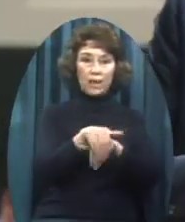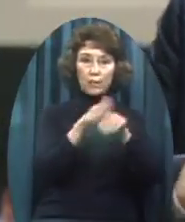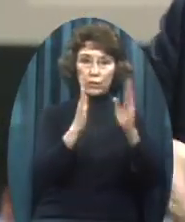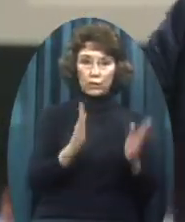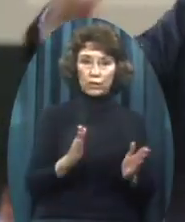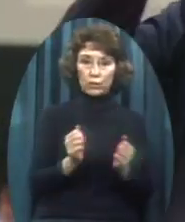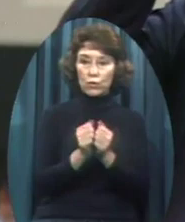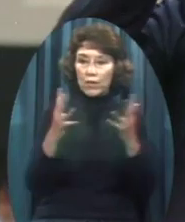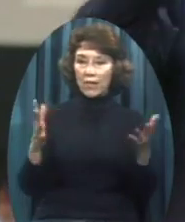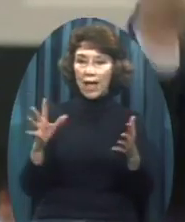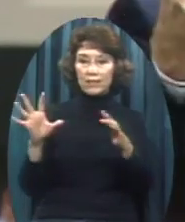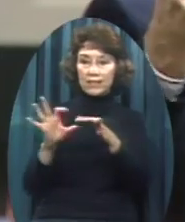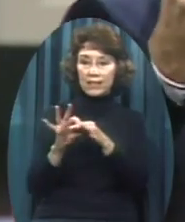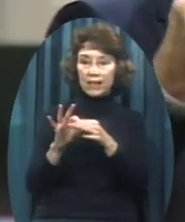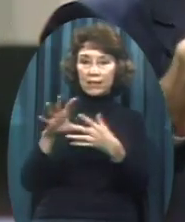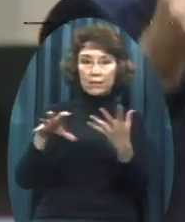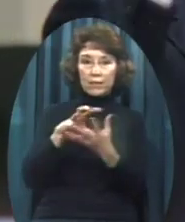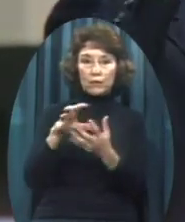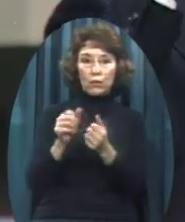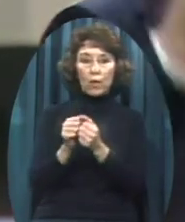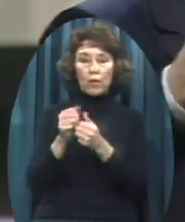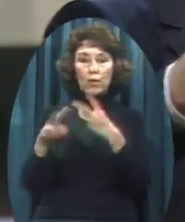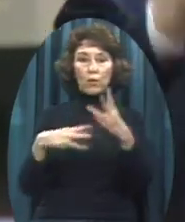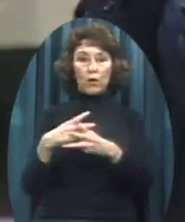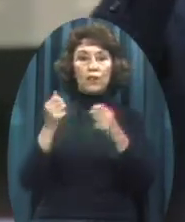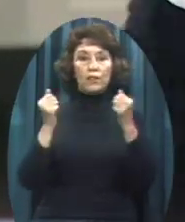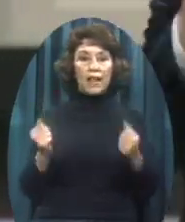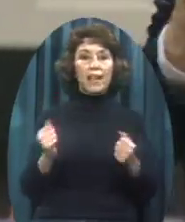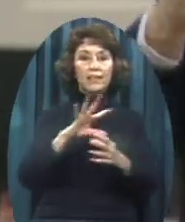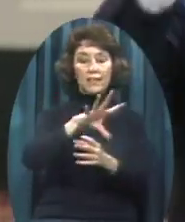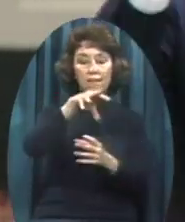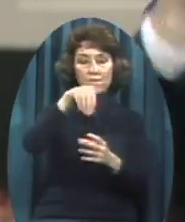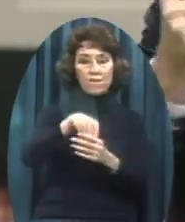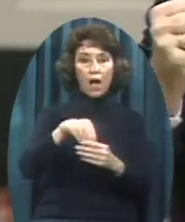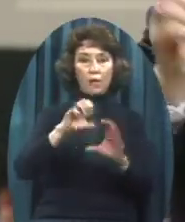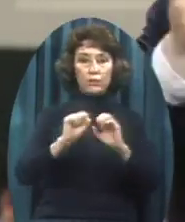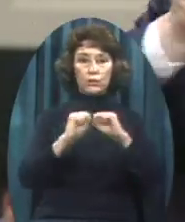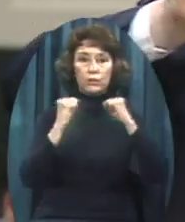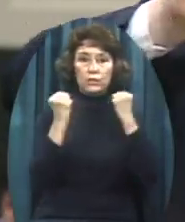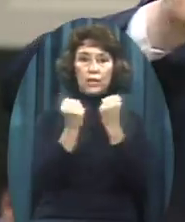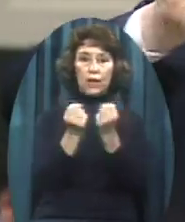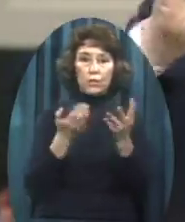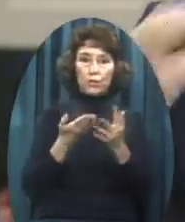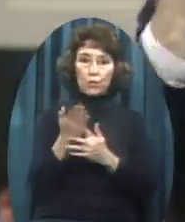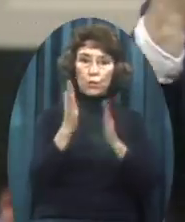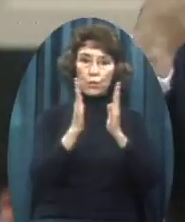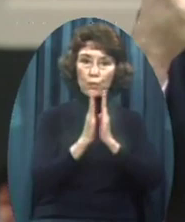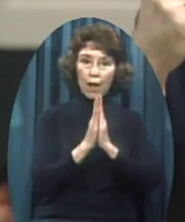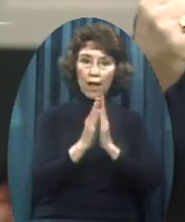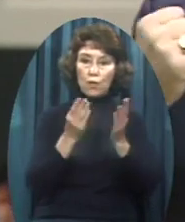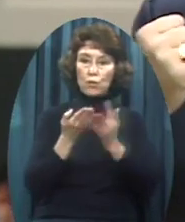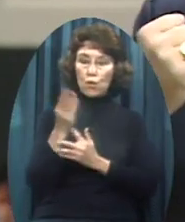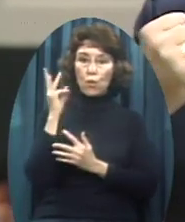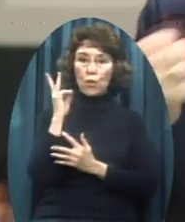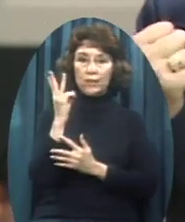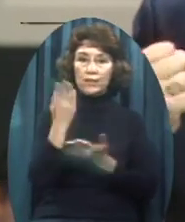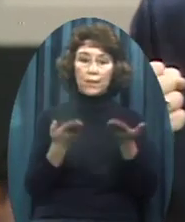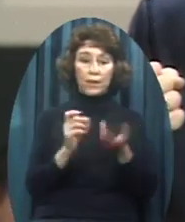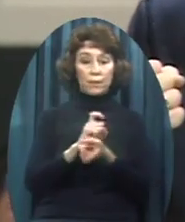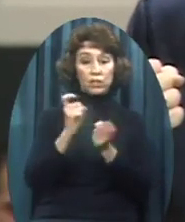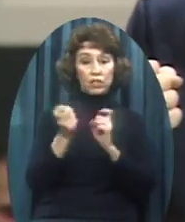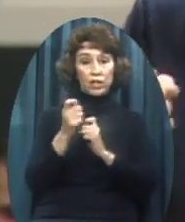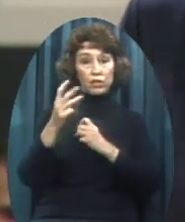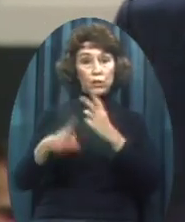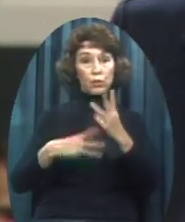the world, can get involved in society through prayer, through witness, through consistency, and maybe change the world a little bit for the